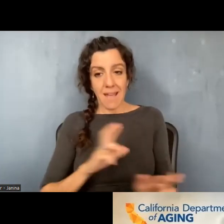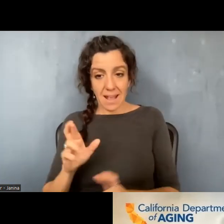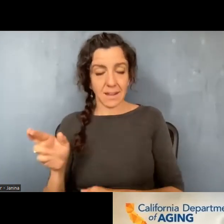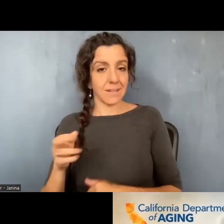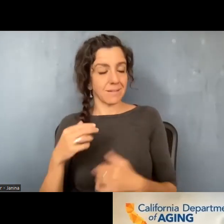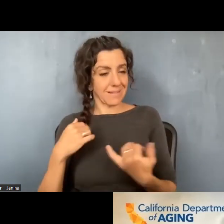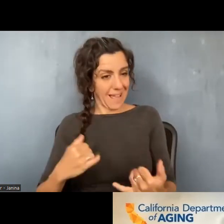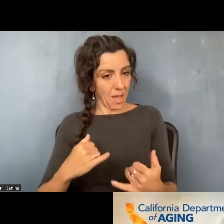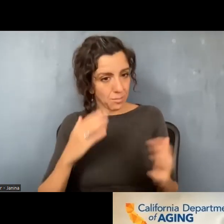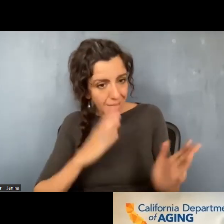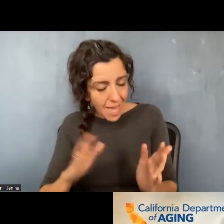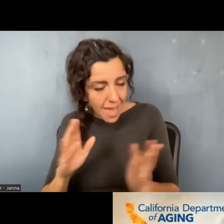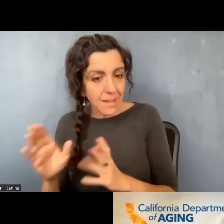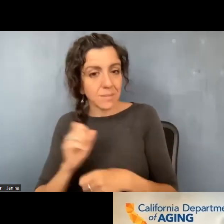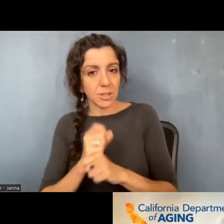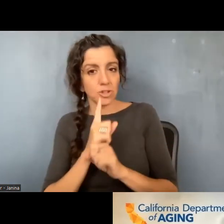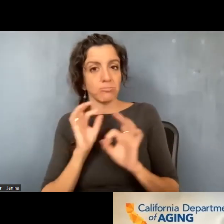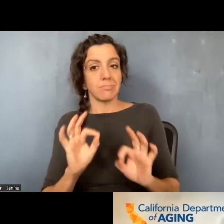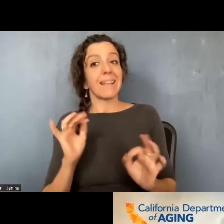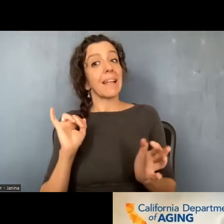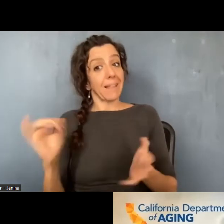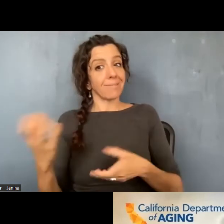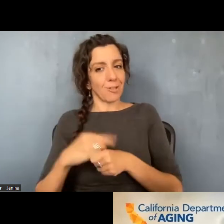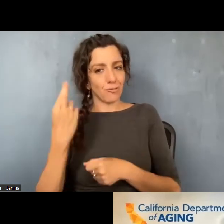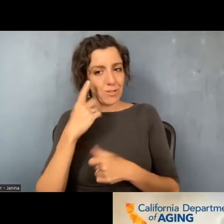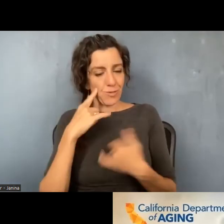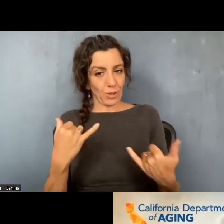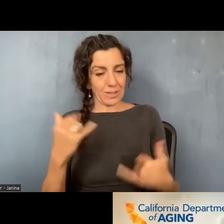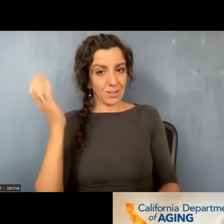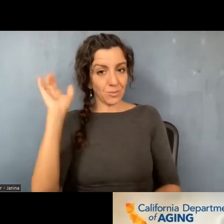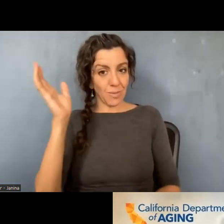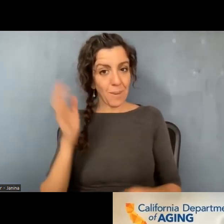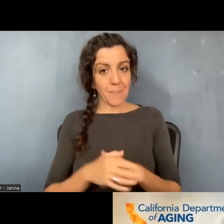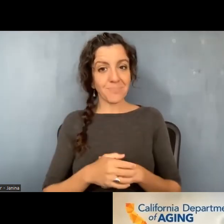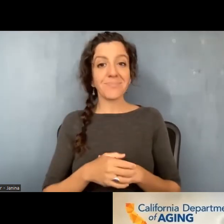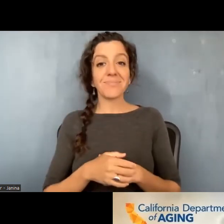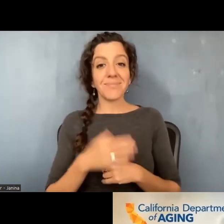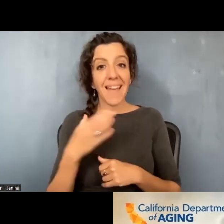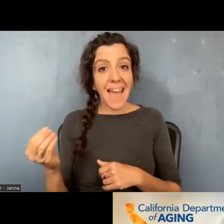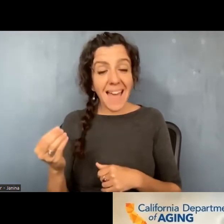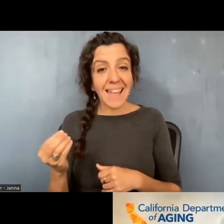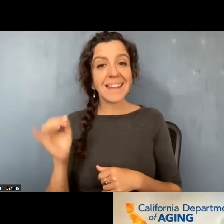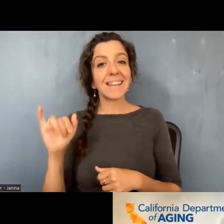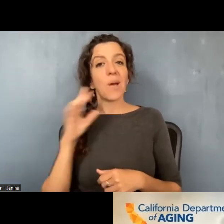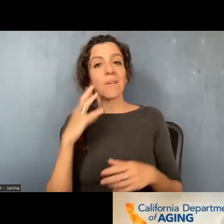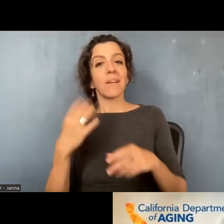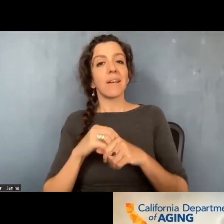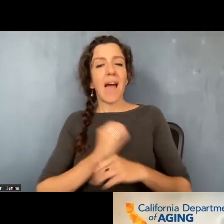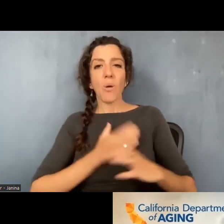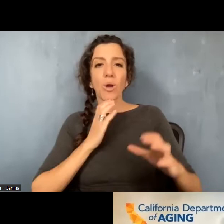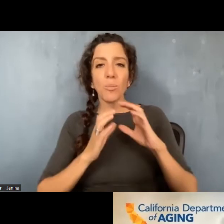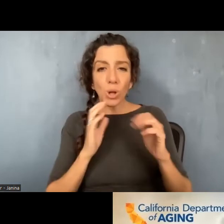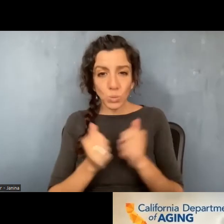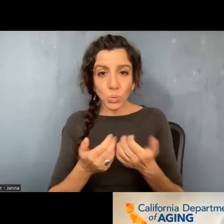accordingly. And that's part of what today's conversation is about, and what our continued engagement will include is how can